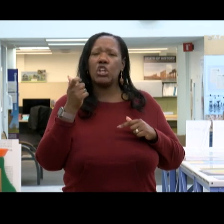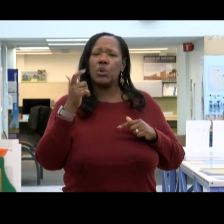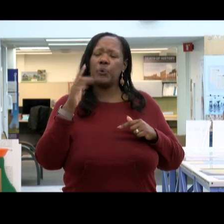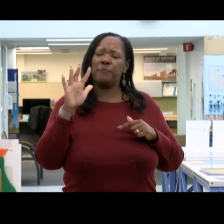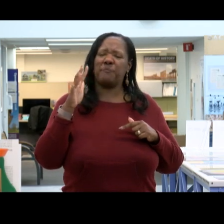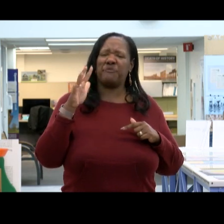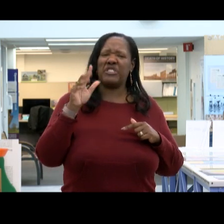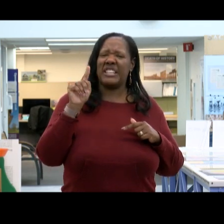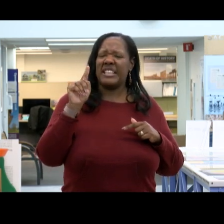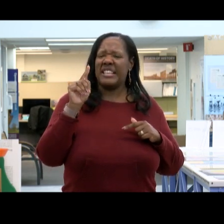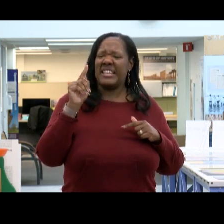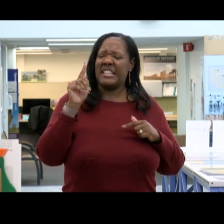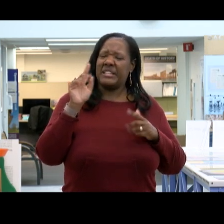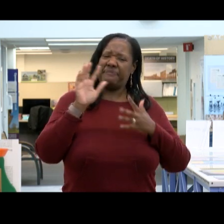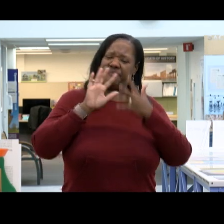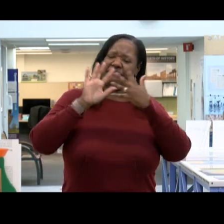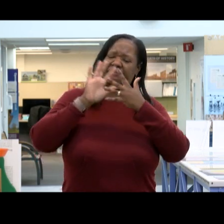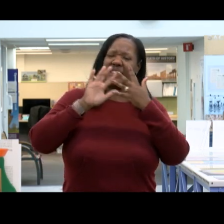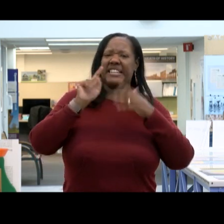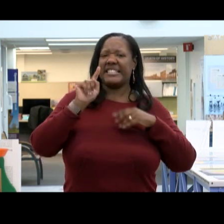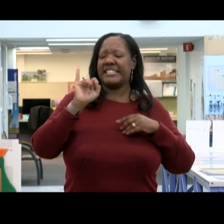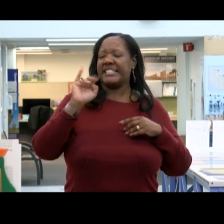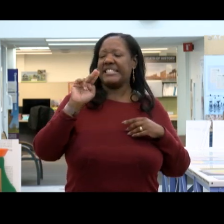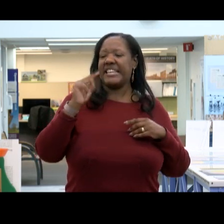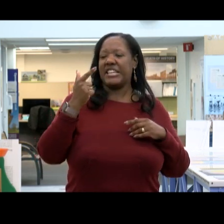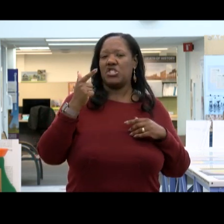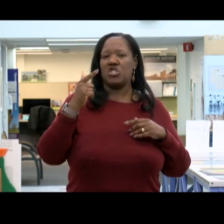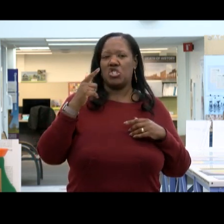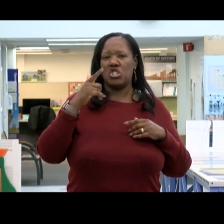a little bit of a smokiness, a little bit of a grayness.